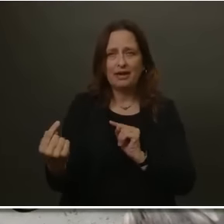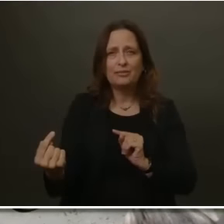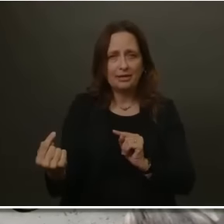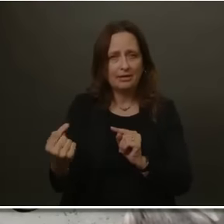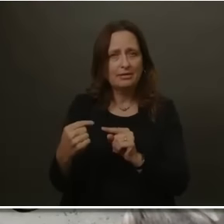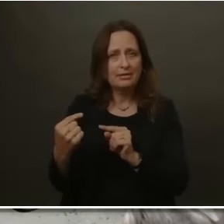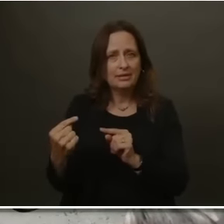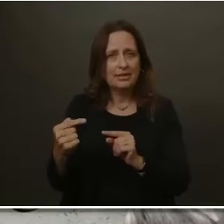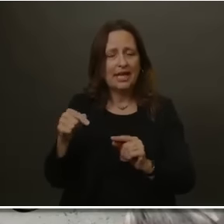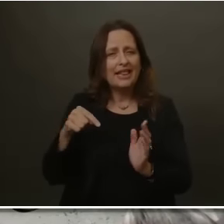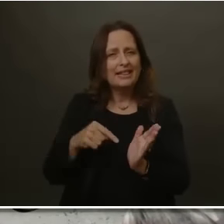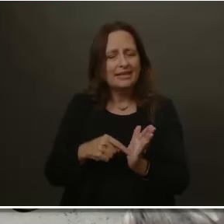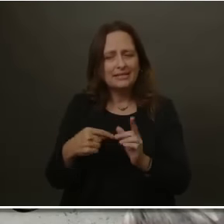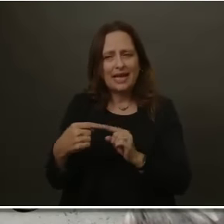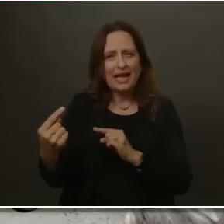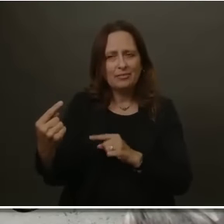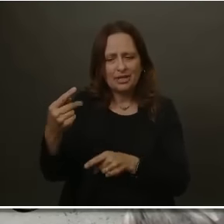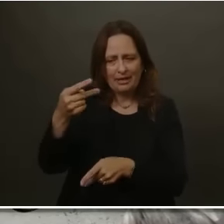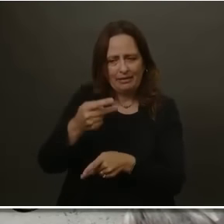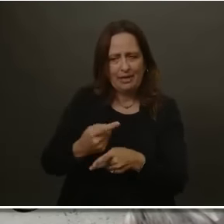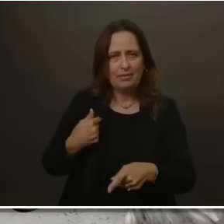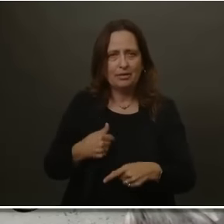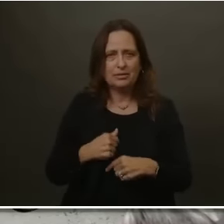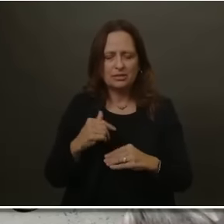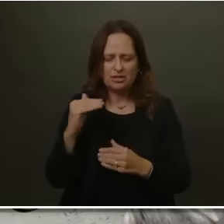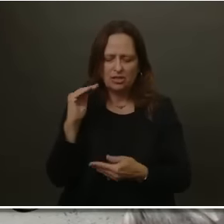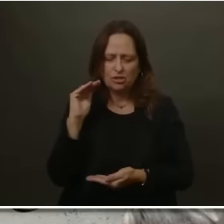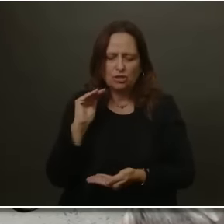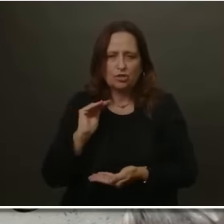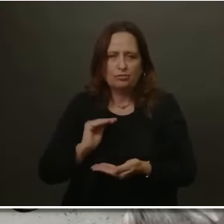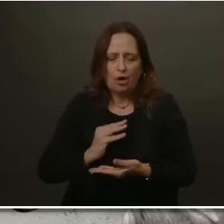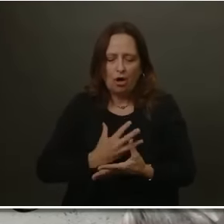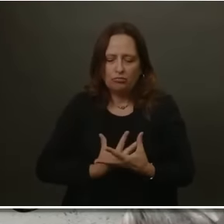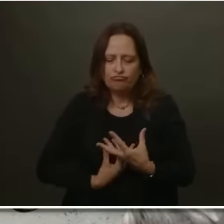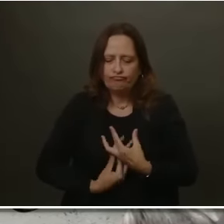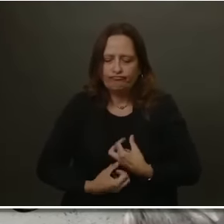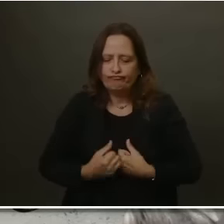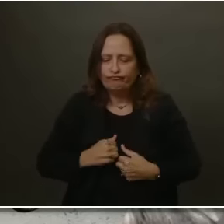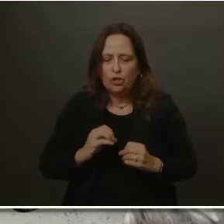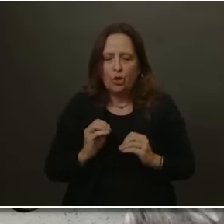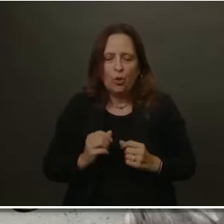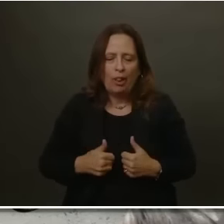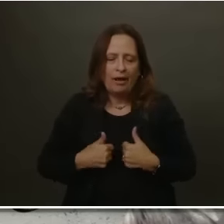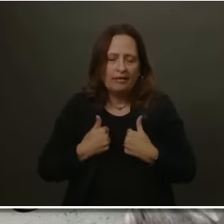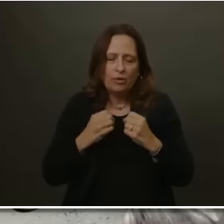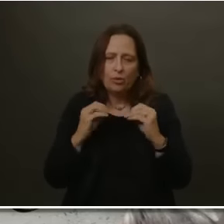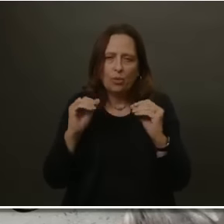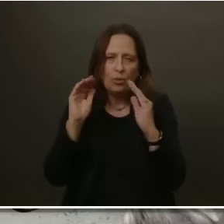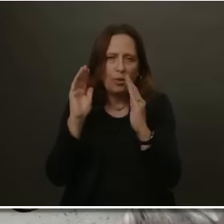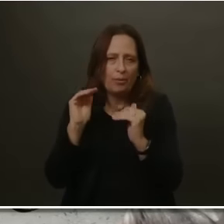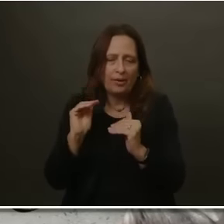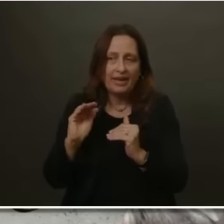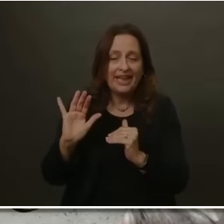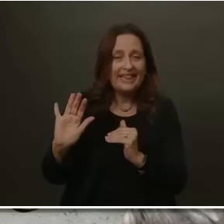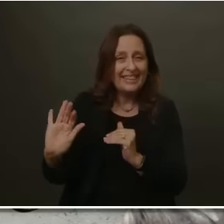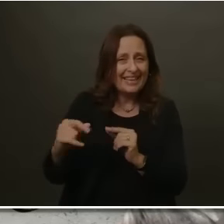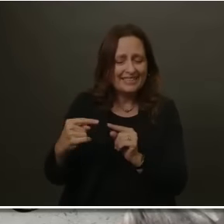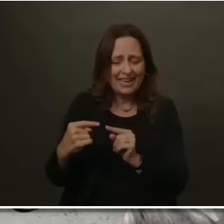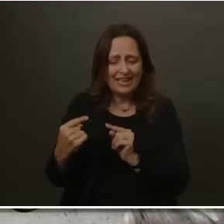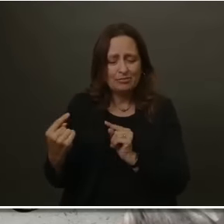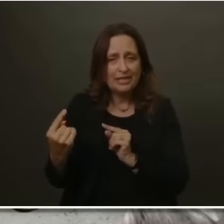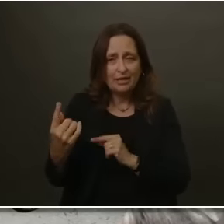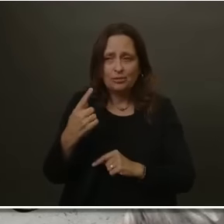This is the enemy who would keep us small and lifeless and hopeless. This is the enemy that would have